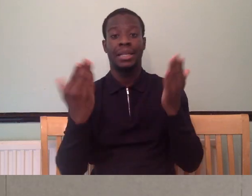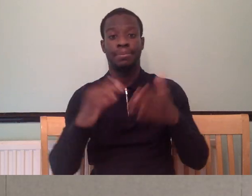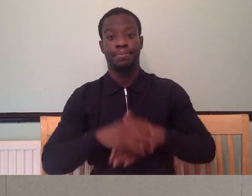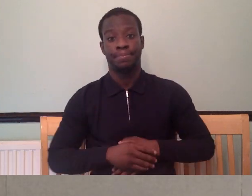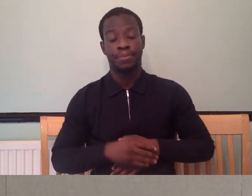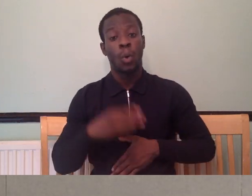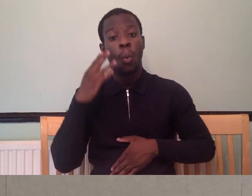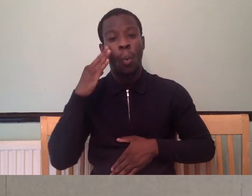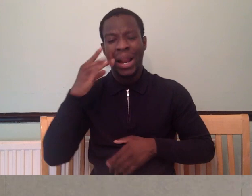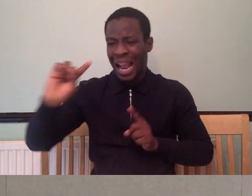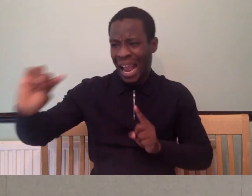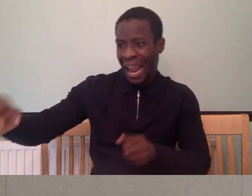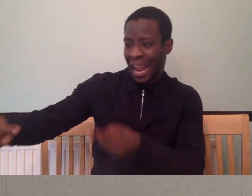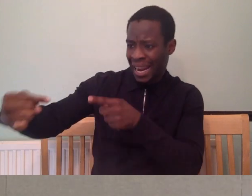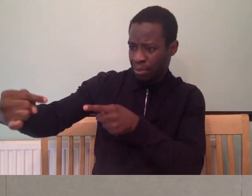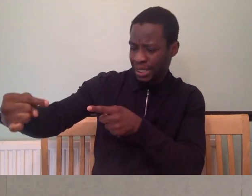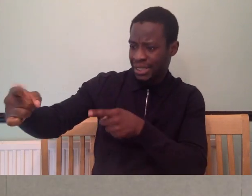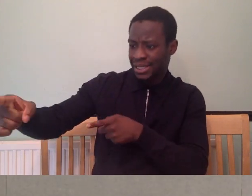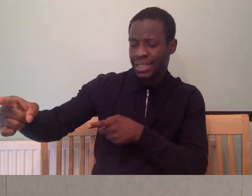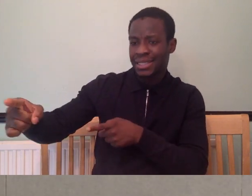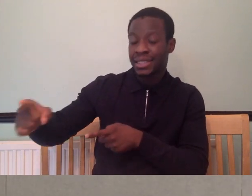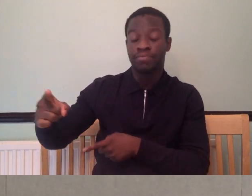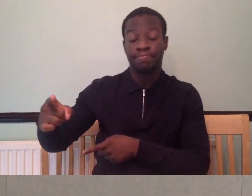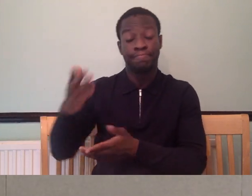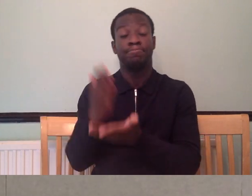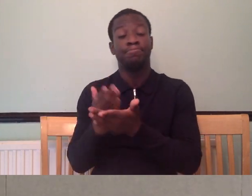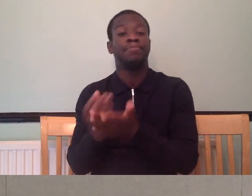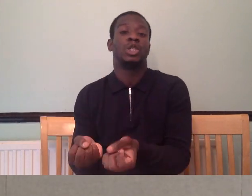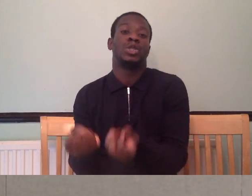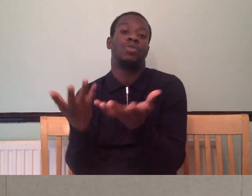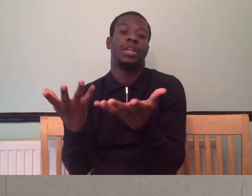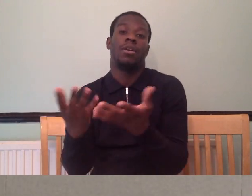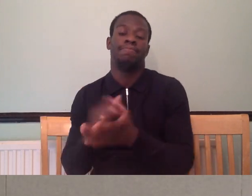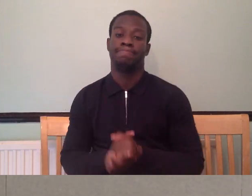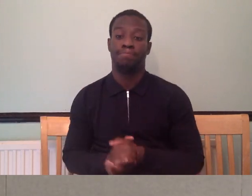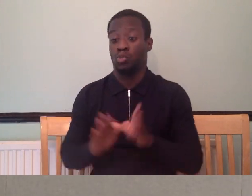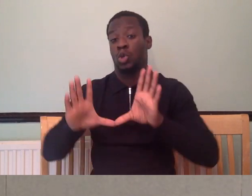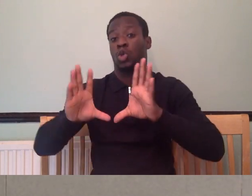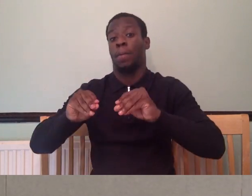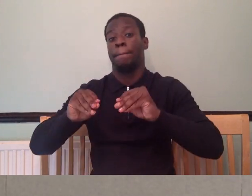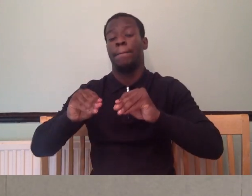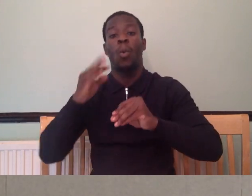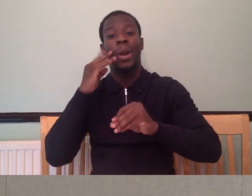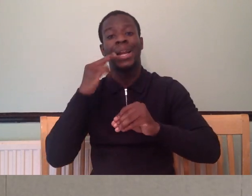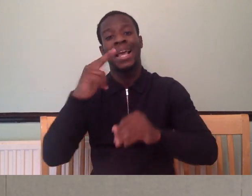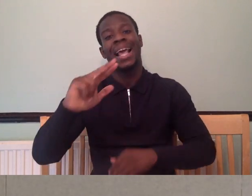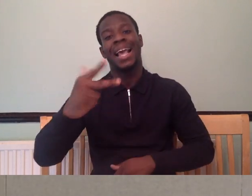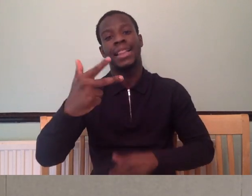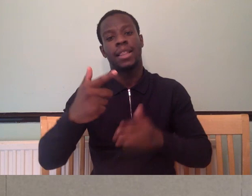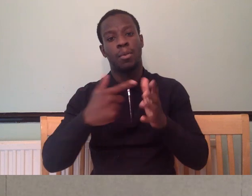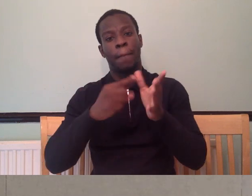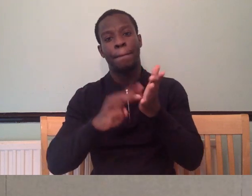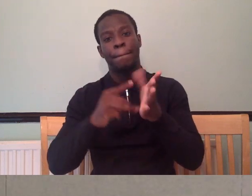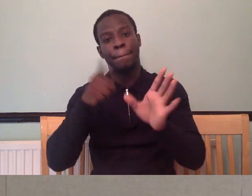our enemies unconditionally surrendered on the 8th of May,